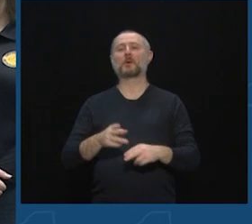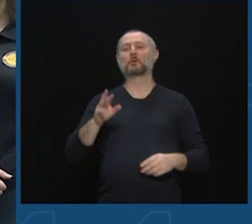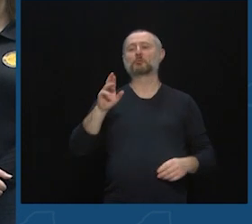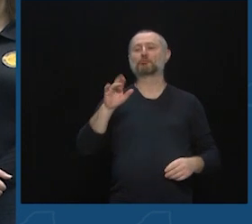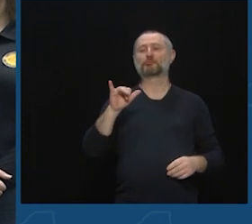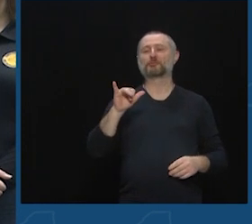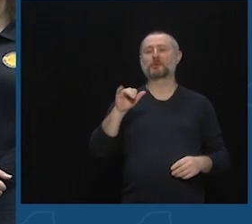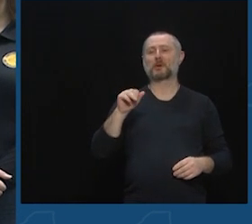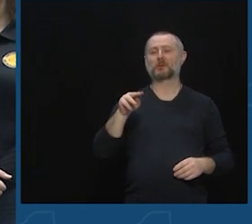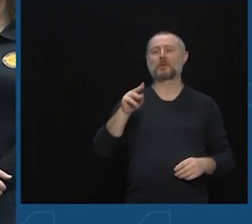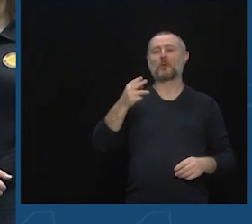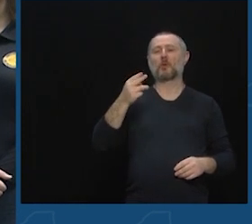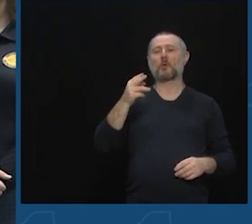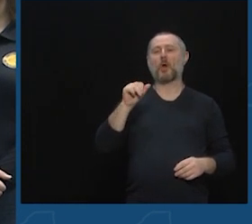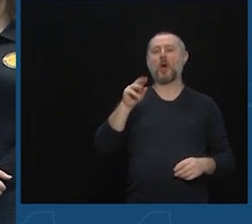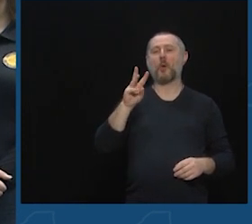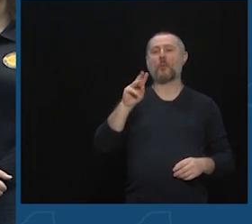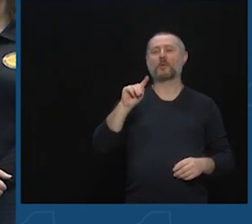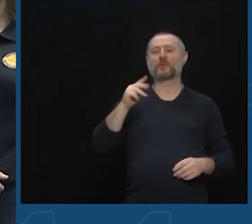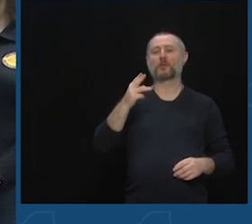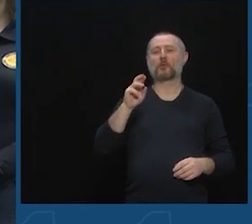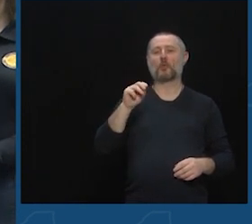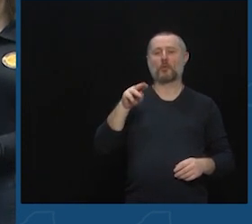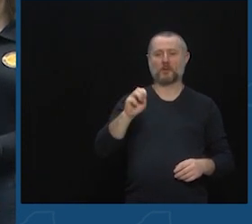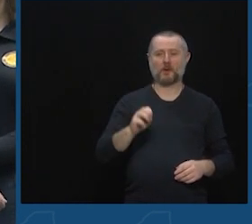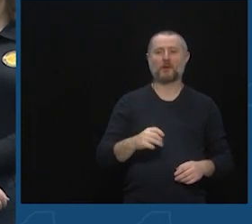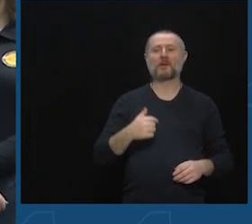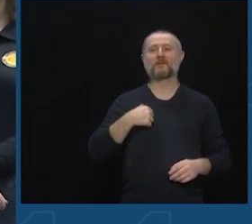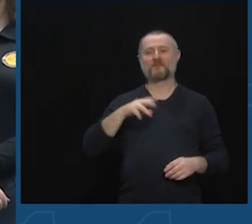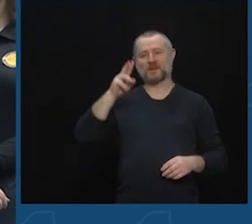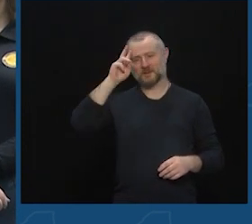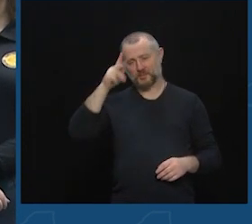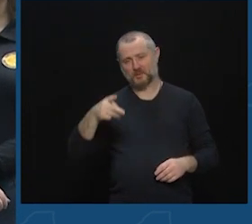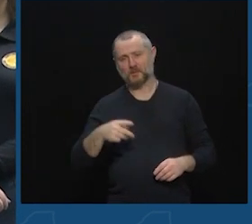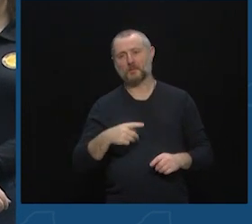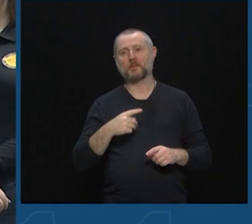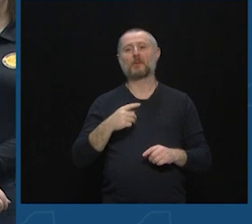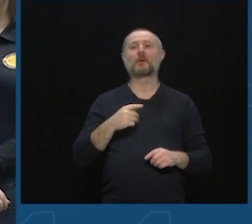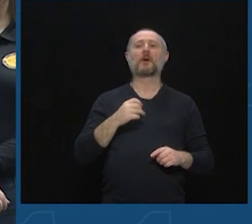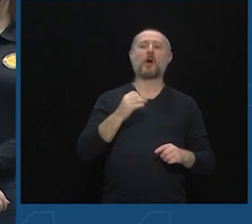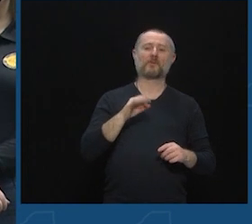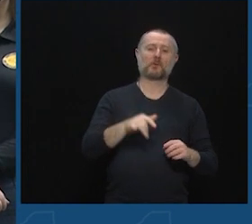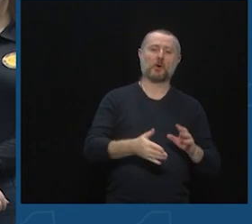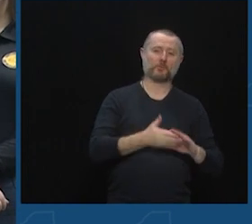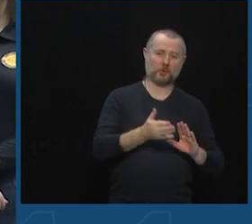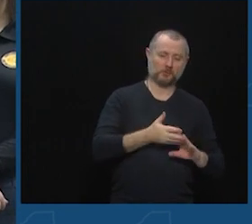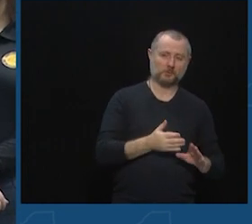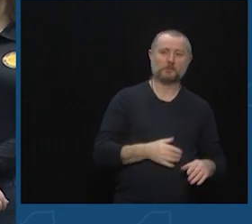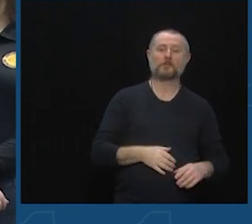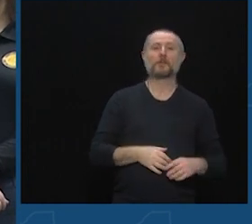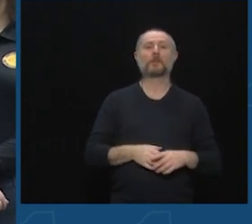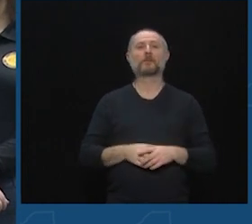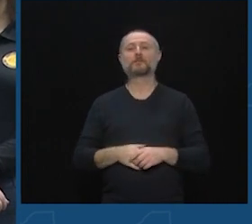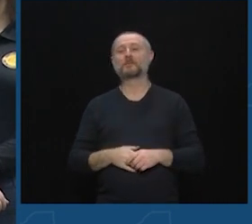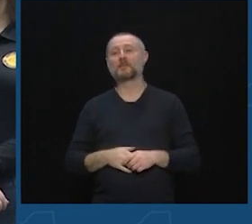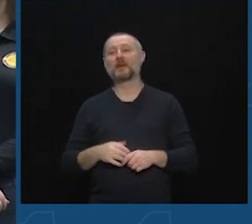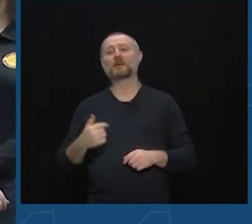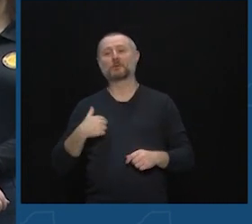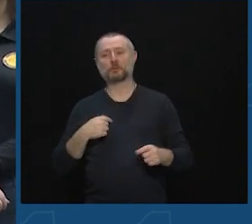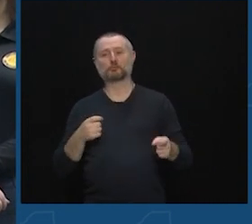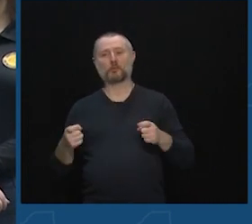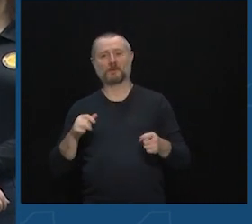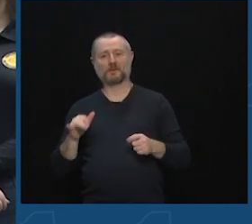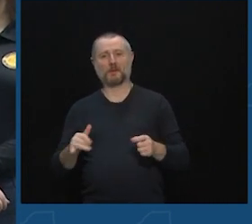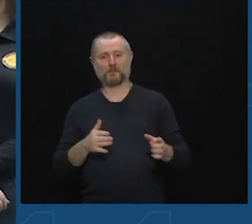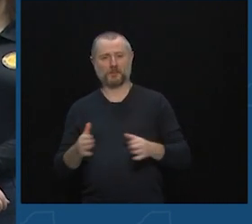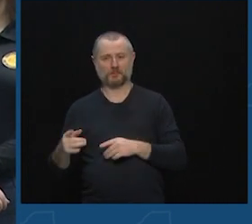of Electric Engineering and Operations. I do serve as Central Hudson's Incident Commander during this ice storm restoration event. To date, we have